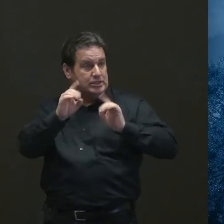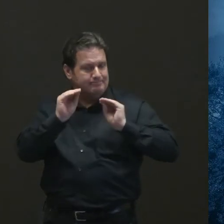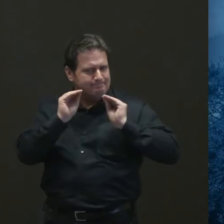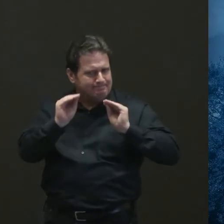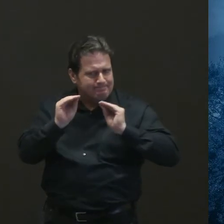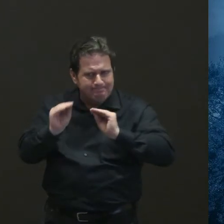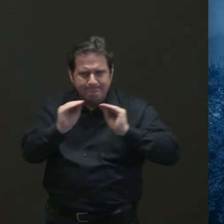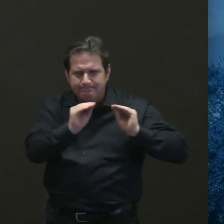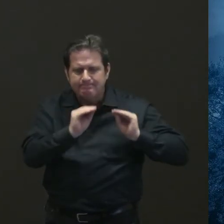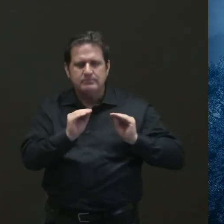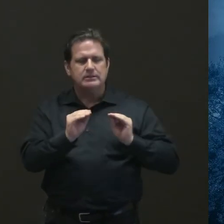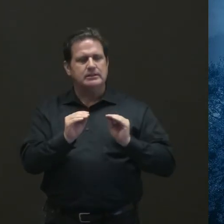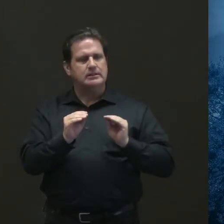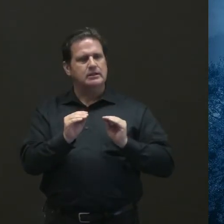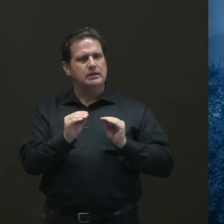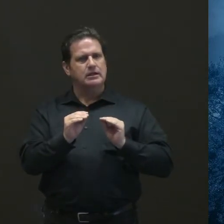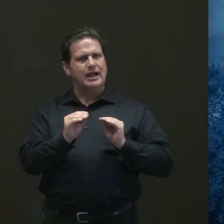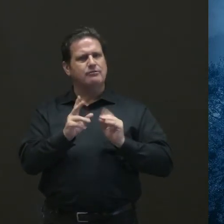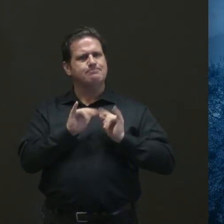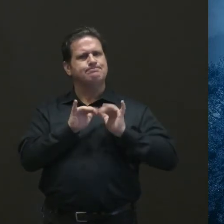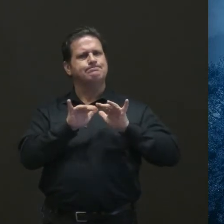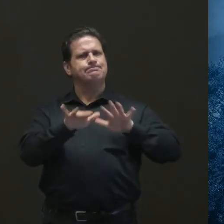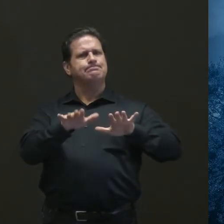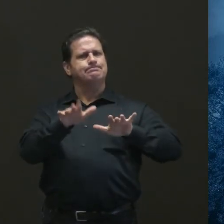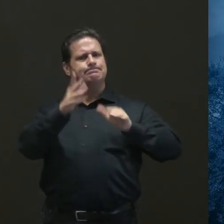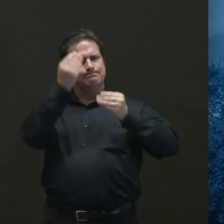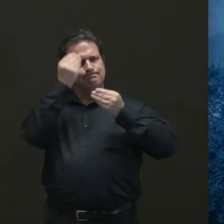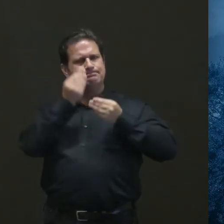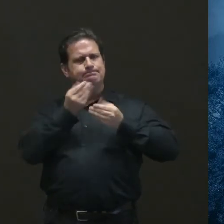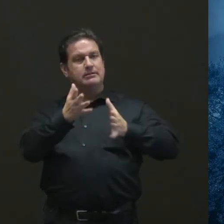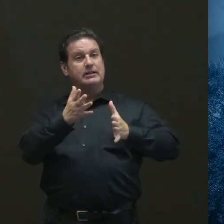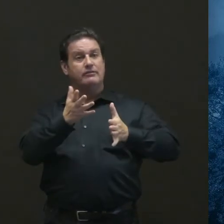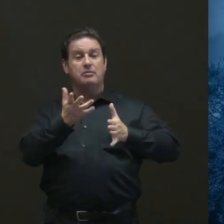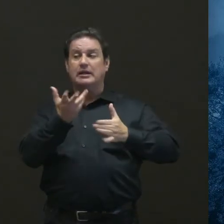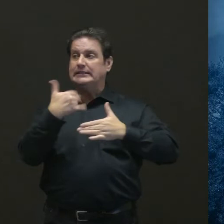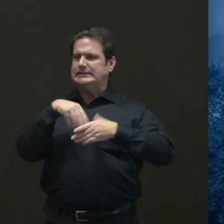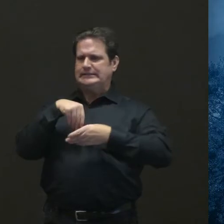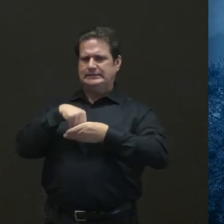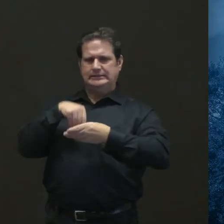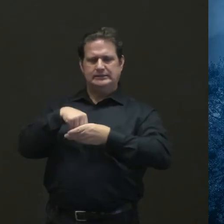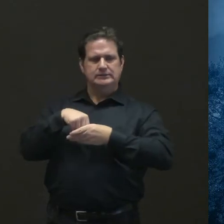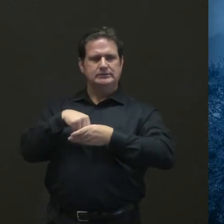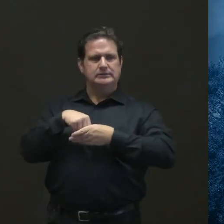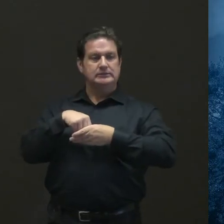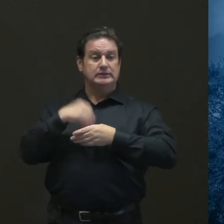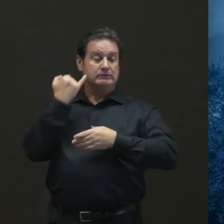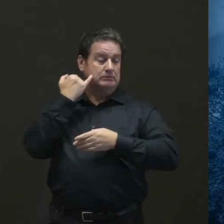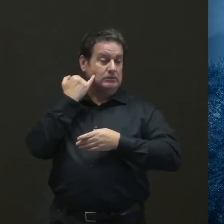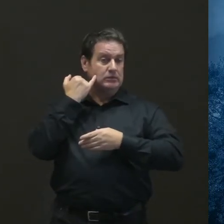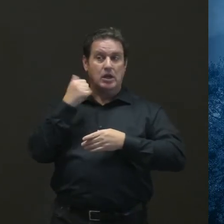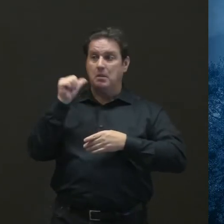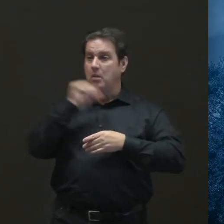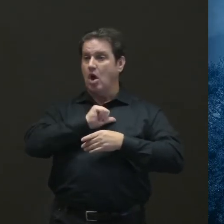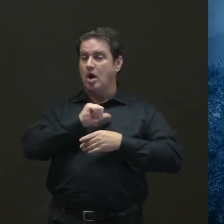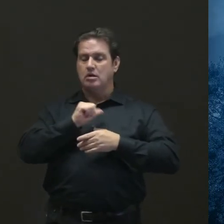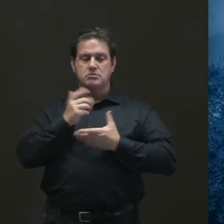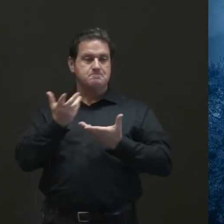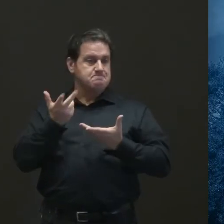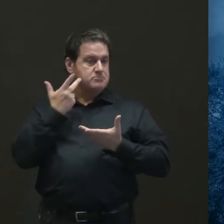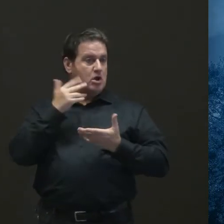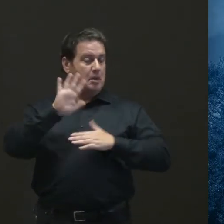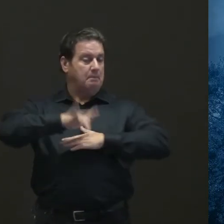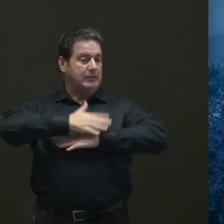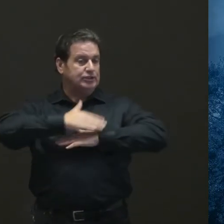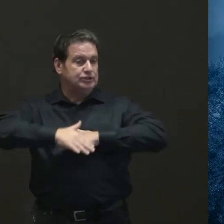and there's a ripple effect if everybody goes inside. If it's a bar issue like we saw at the